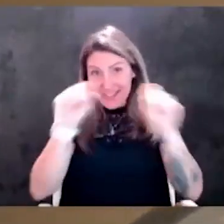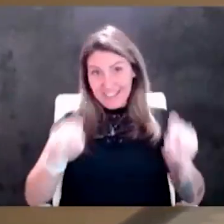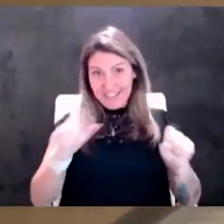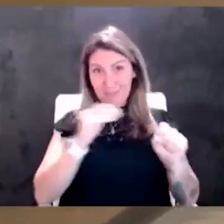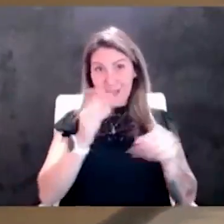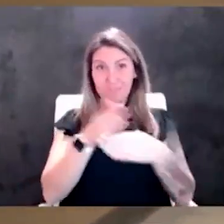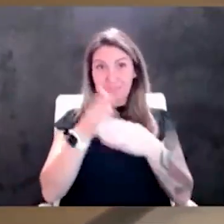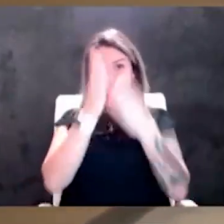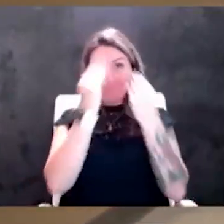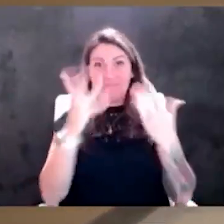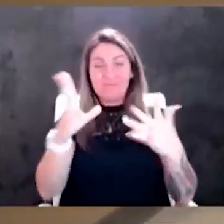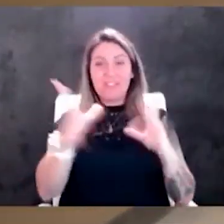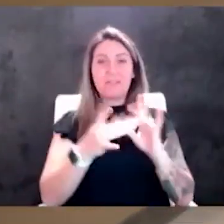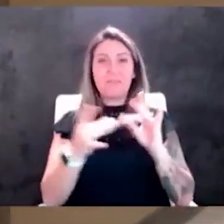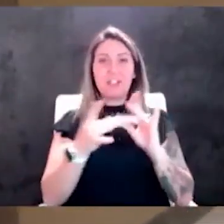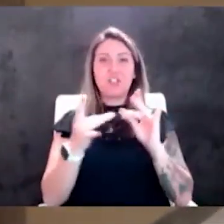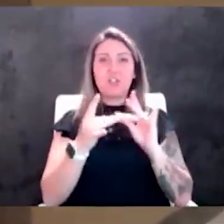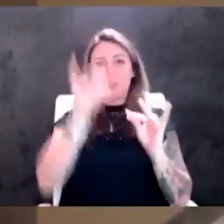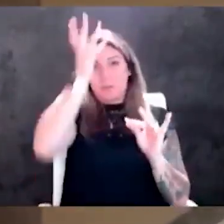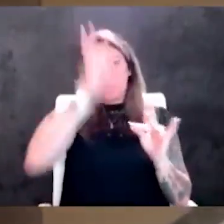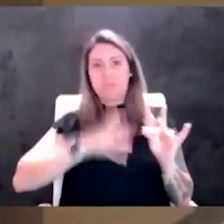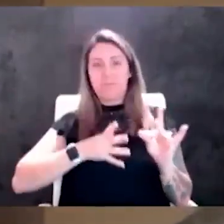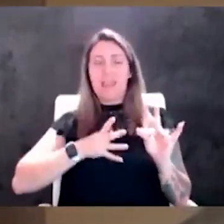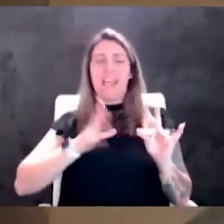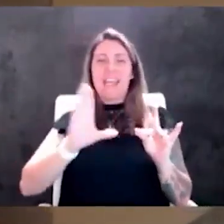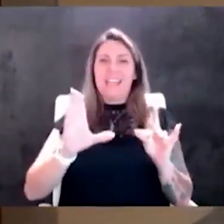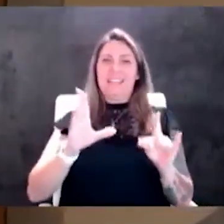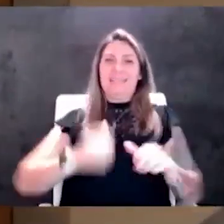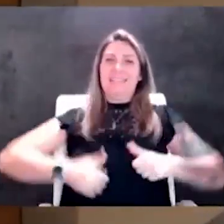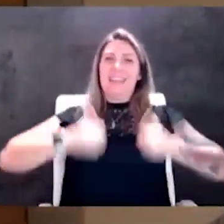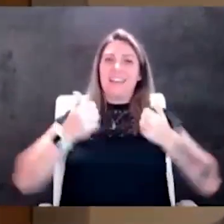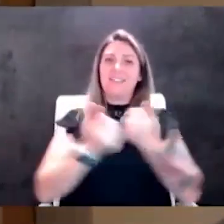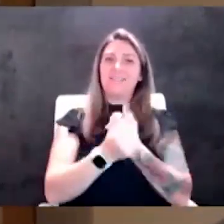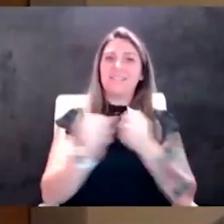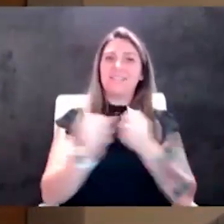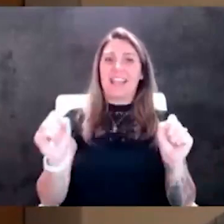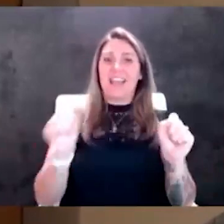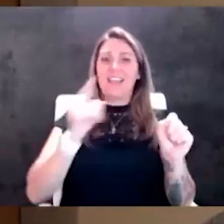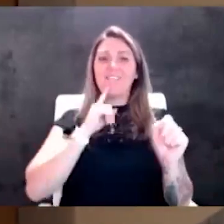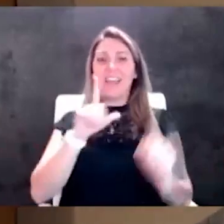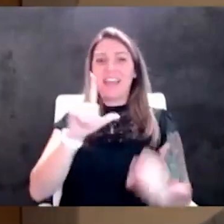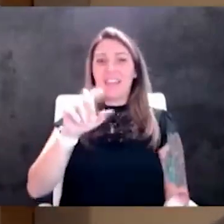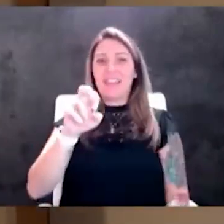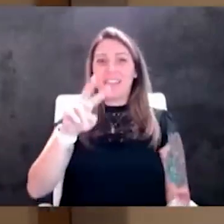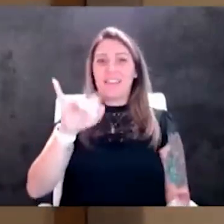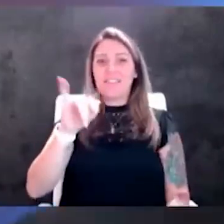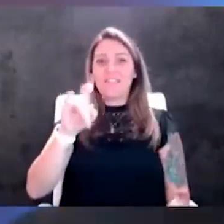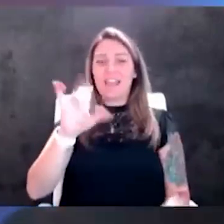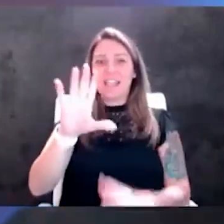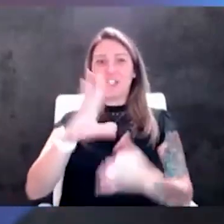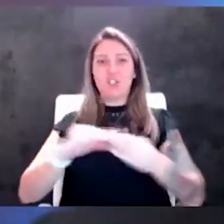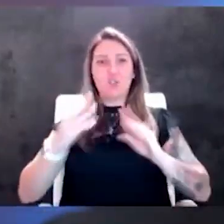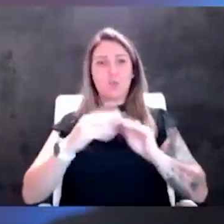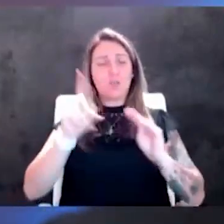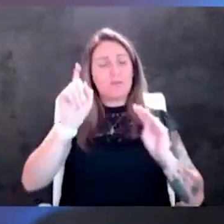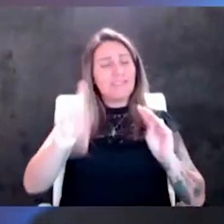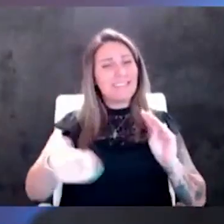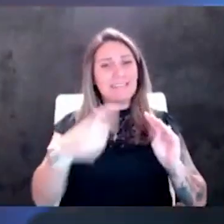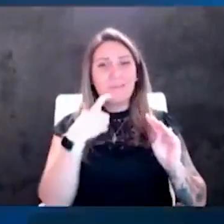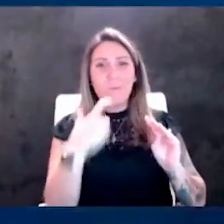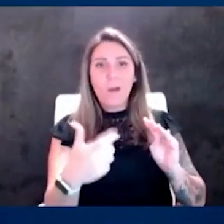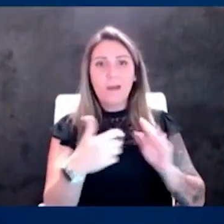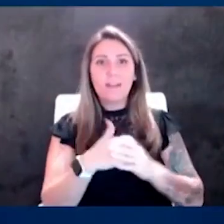to the man whose life he saved. Levi's story is one that you have got to see. And that is